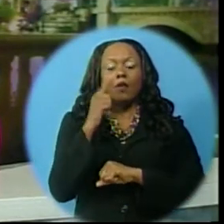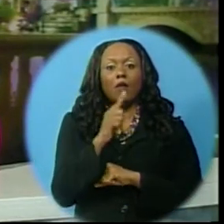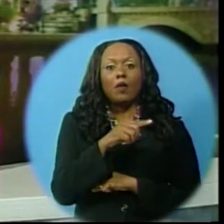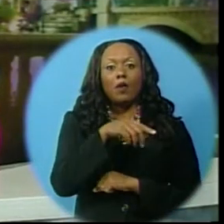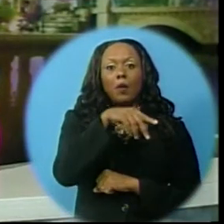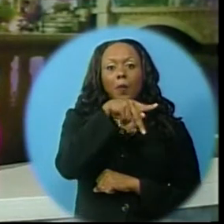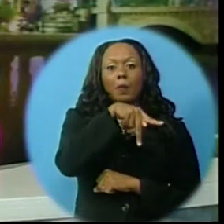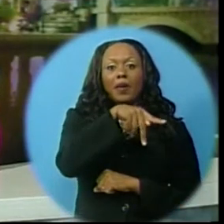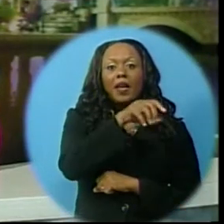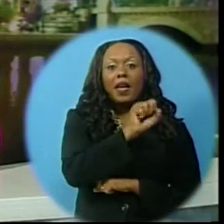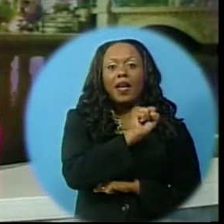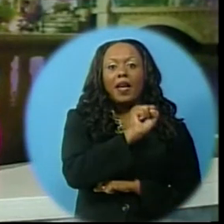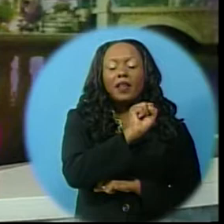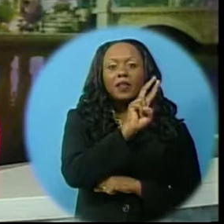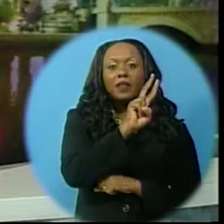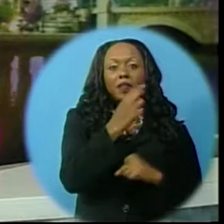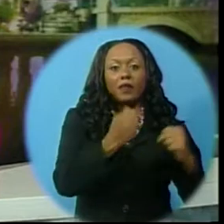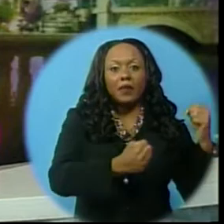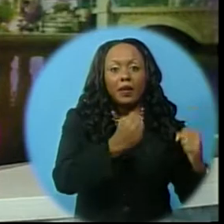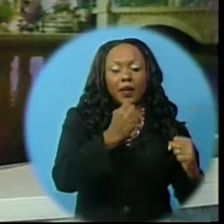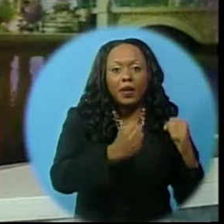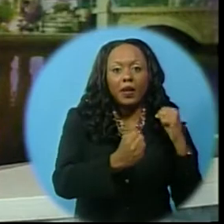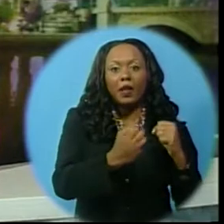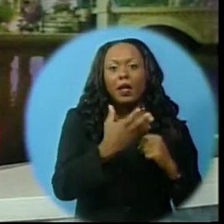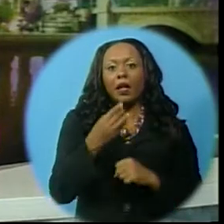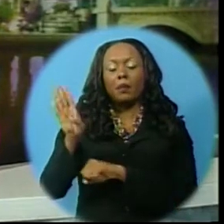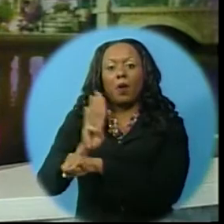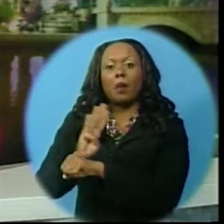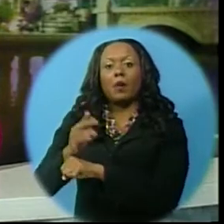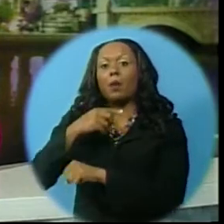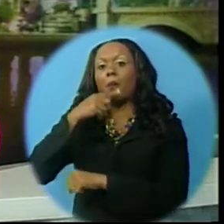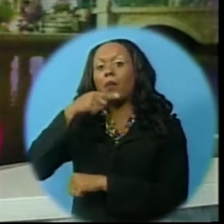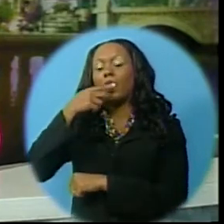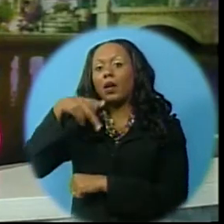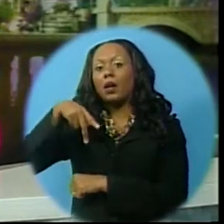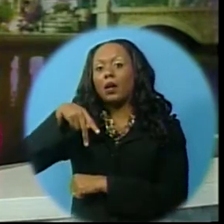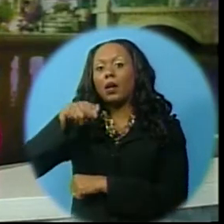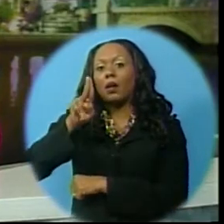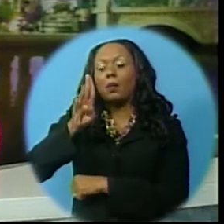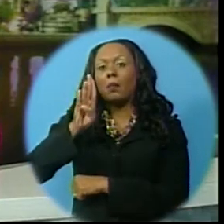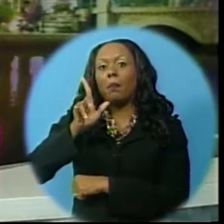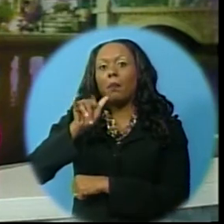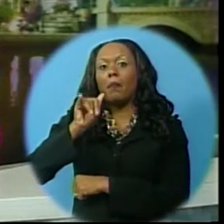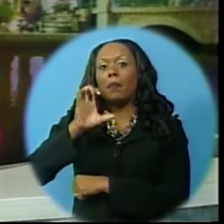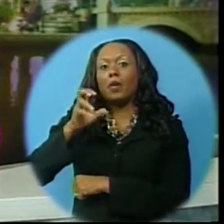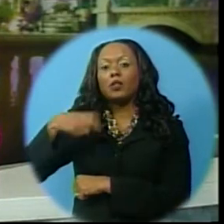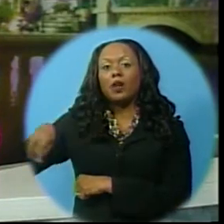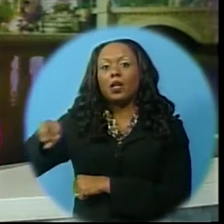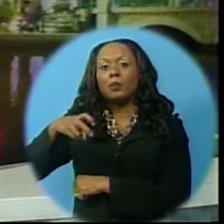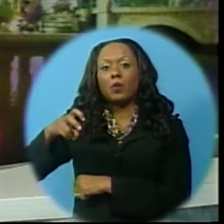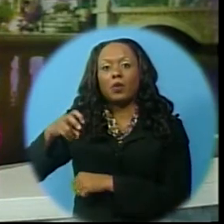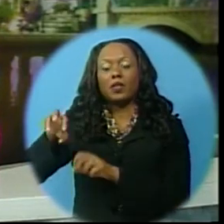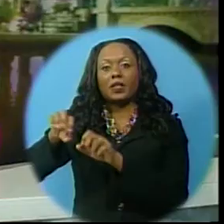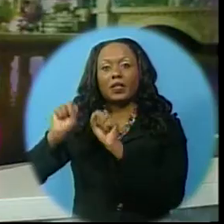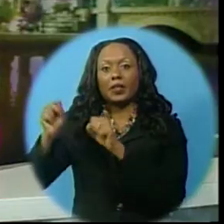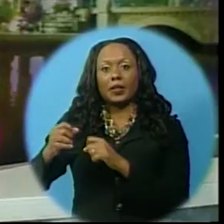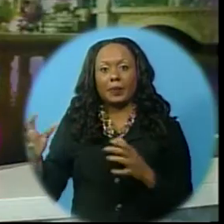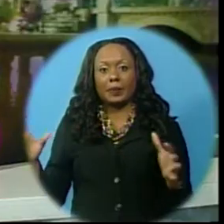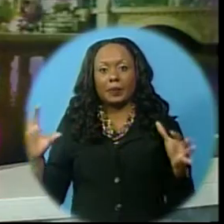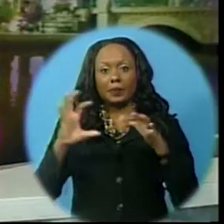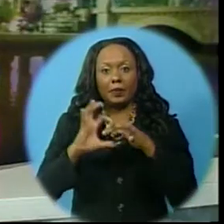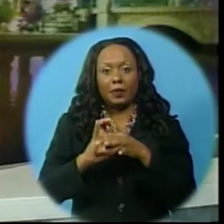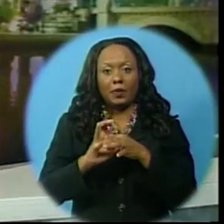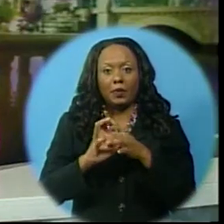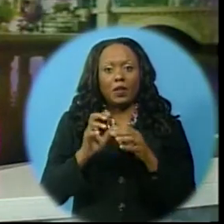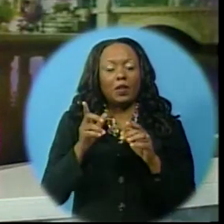public service vehicle sector into Barbados's public transport system. It's been extended from the proposed November 1st, as we hear